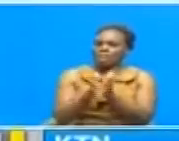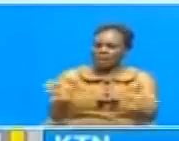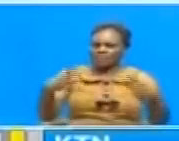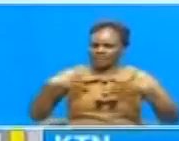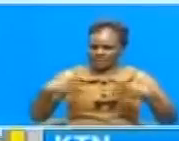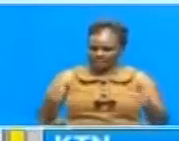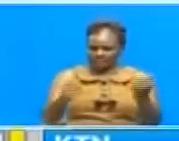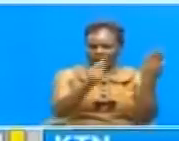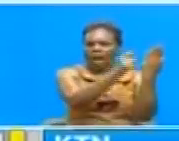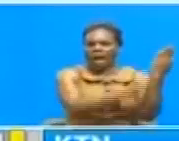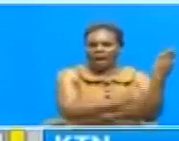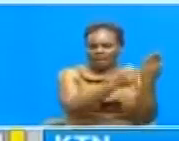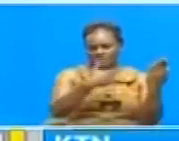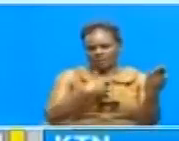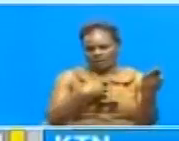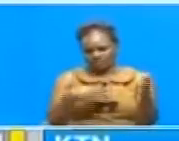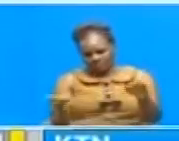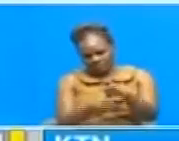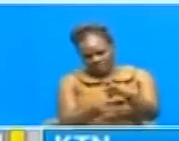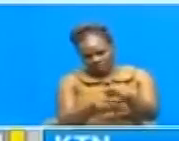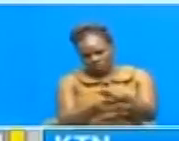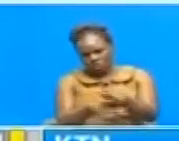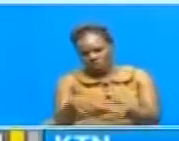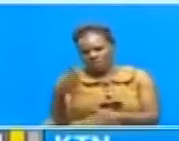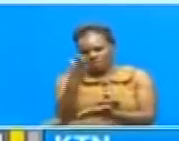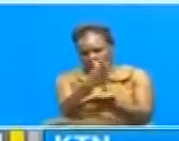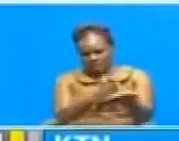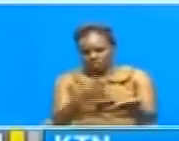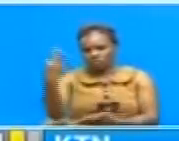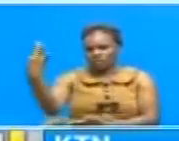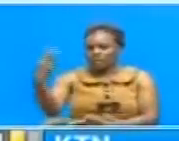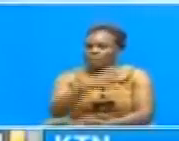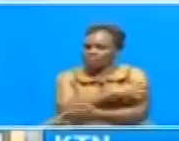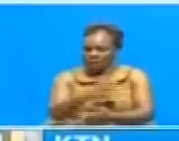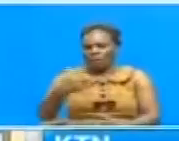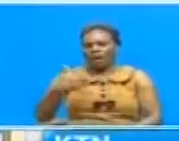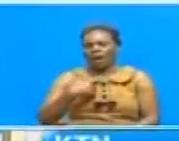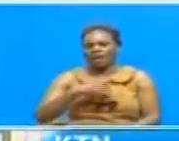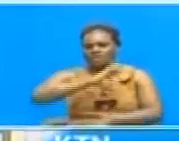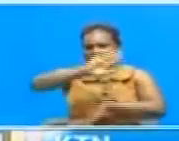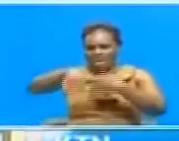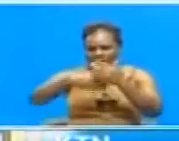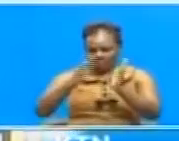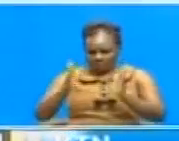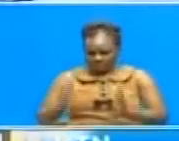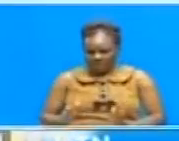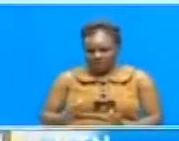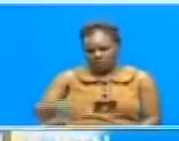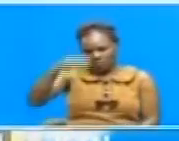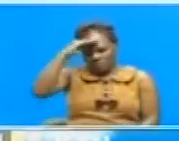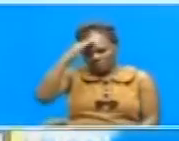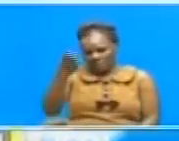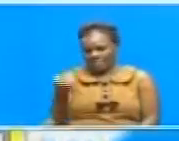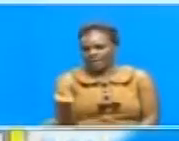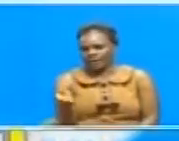Health Act under Section 3. It is so powerful that every alcoholic beverage in the two